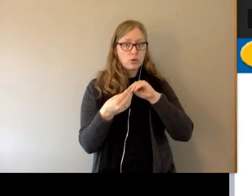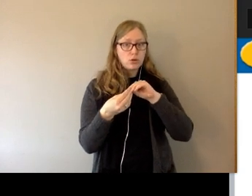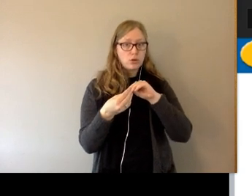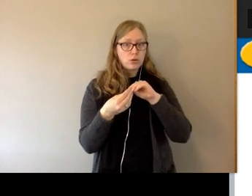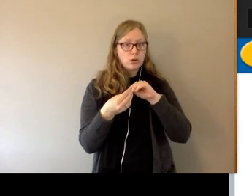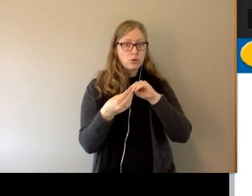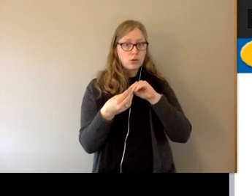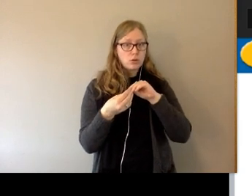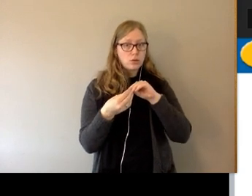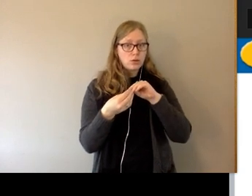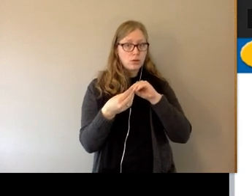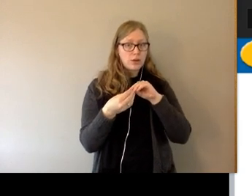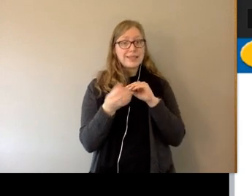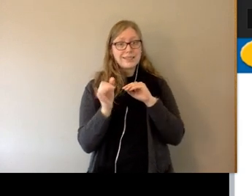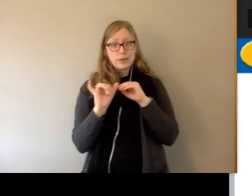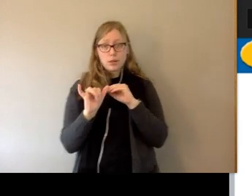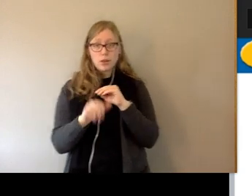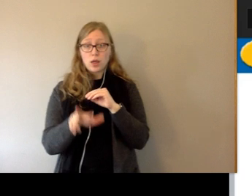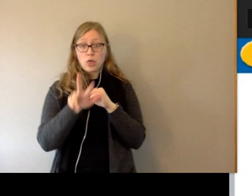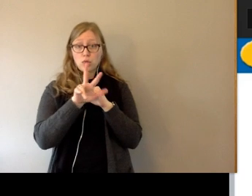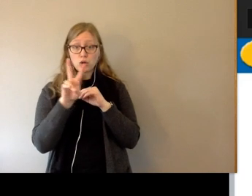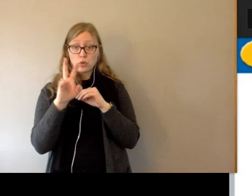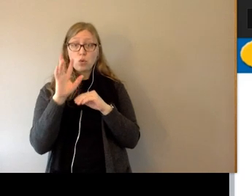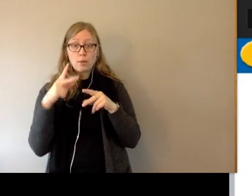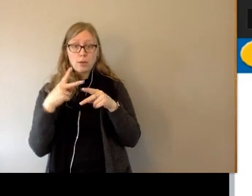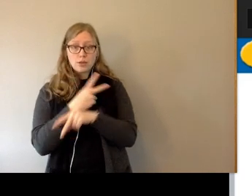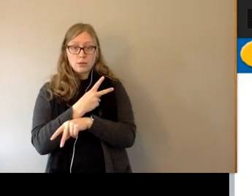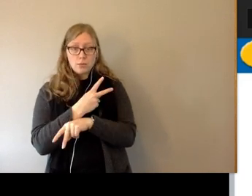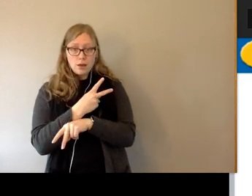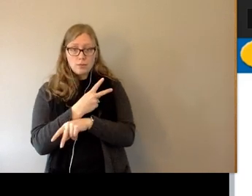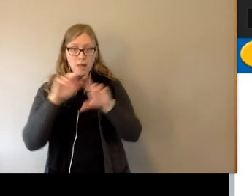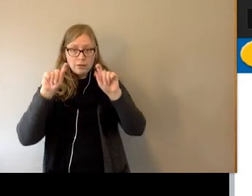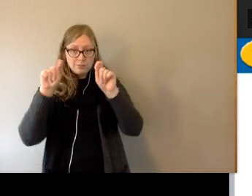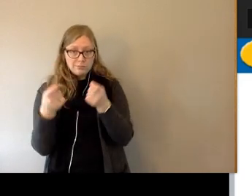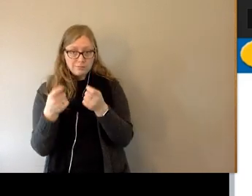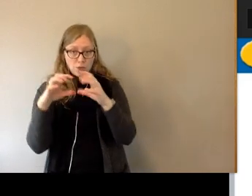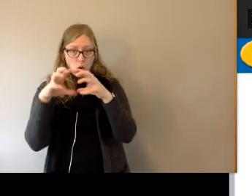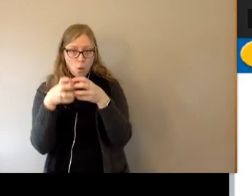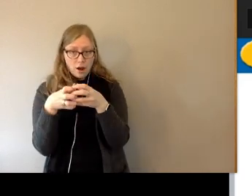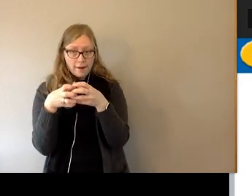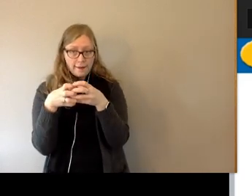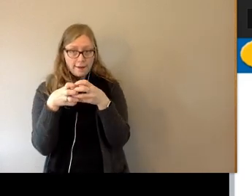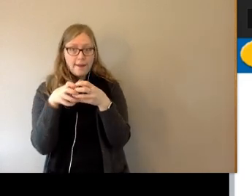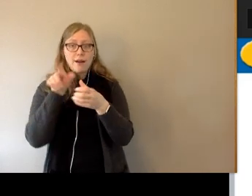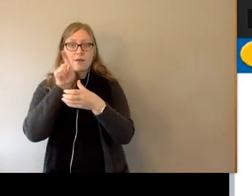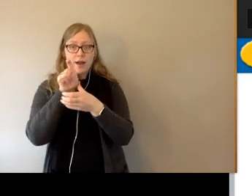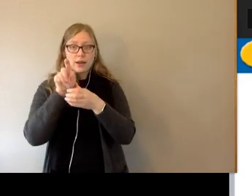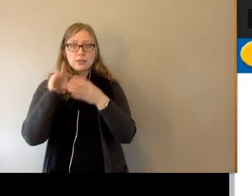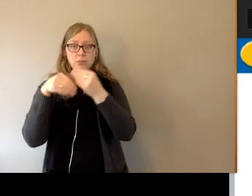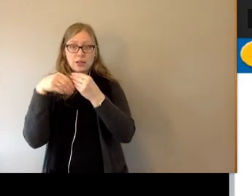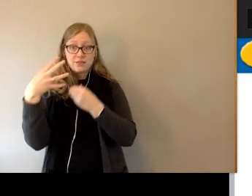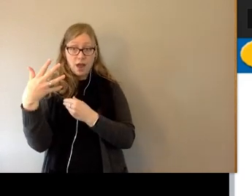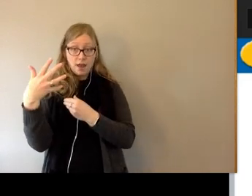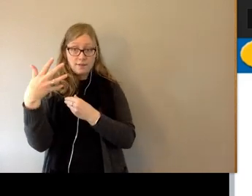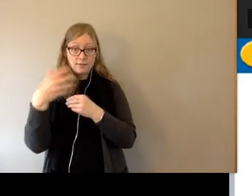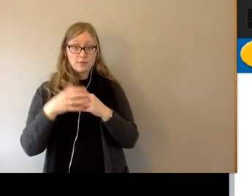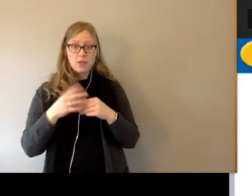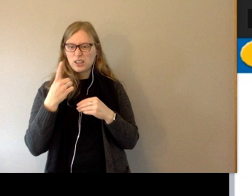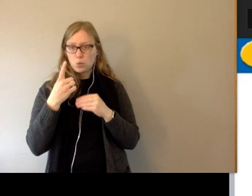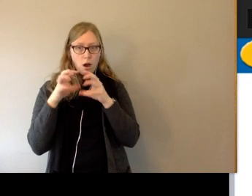similarly 32 is going to be multiplied by the quantity, so parentheses, x plus 5. And then we just have